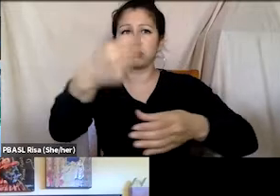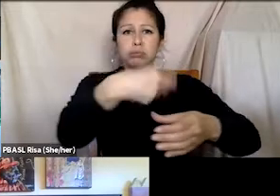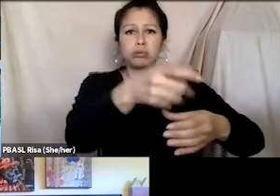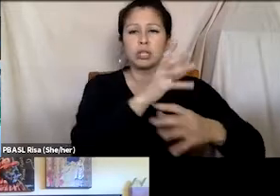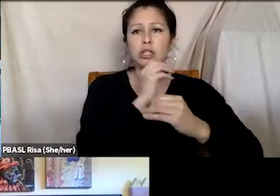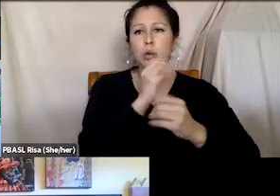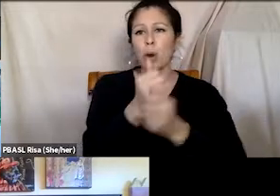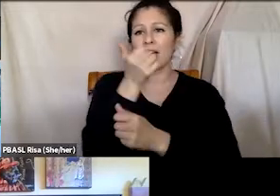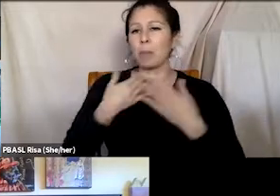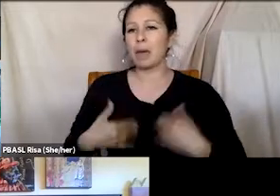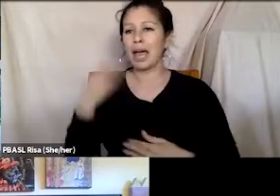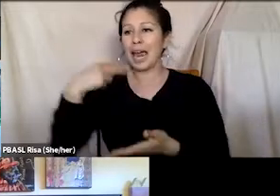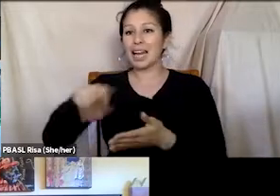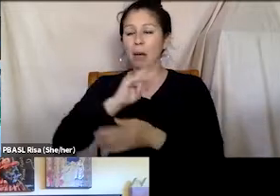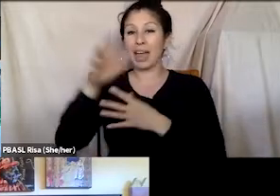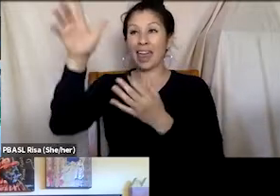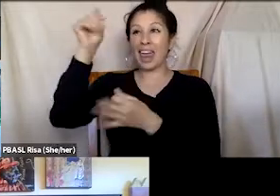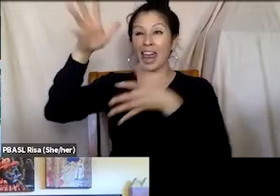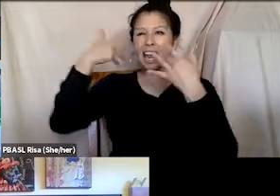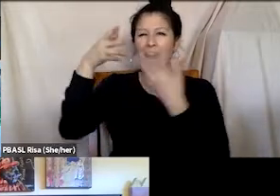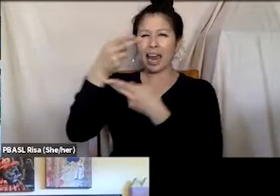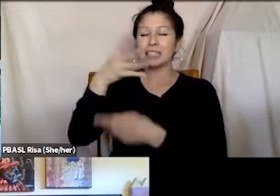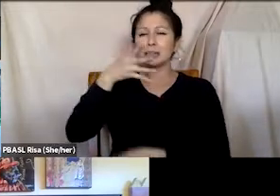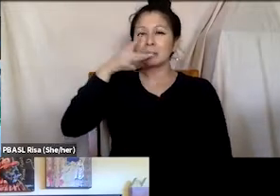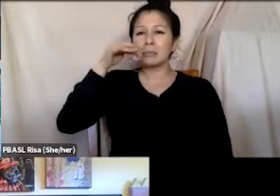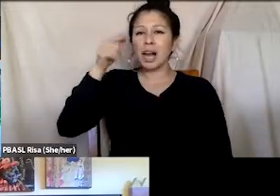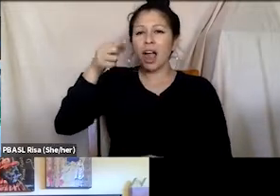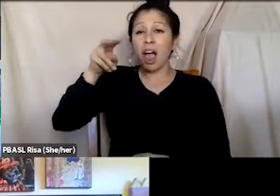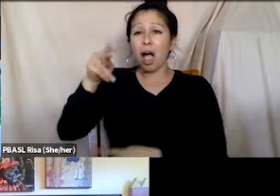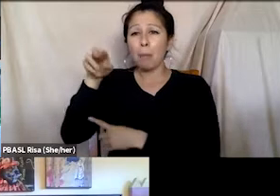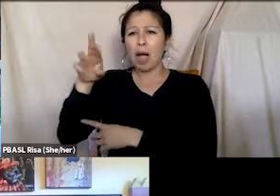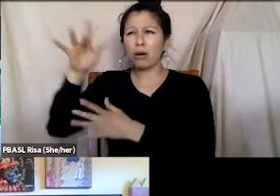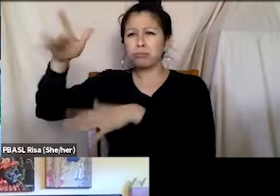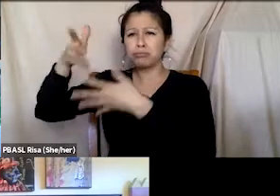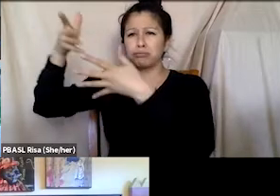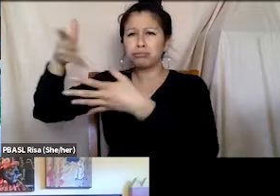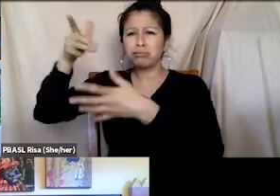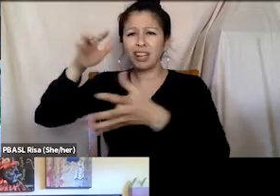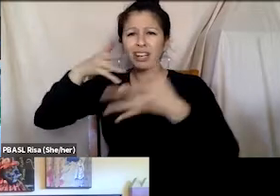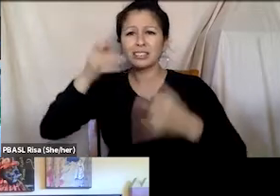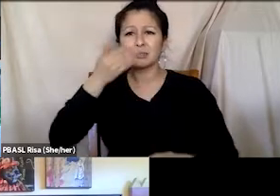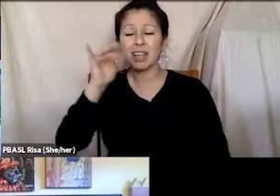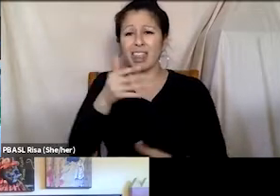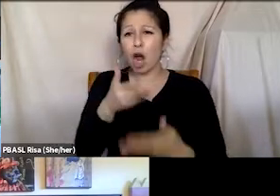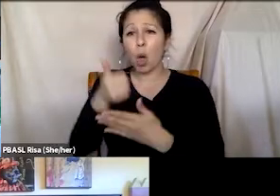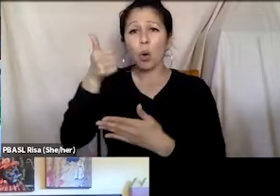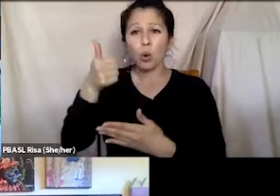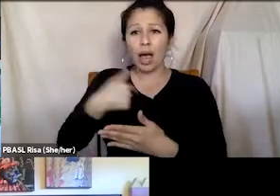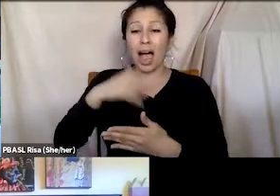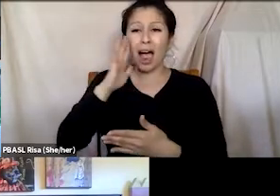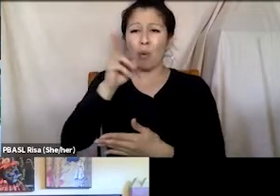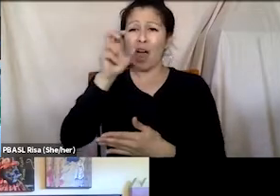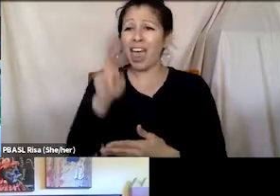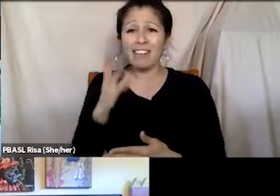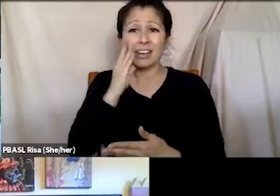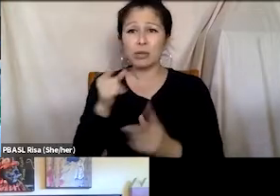dancing. But the air was hazy and you could smell the gunpowder lingering. So that's the closest I'll ever be